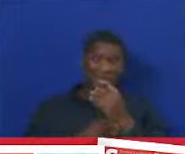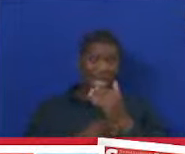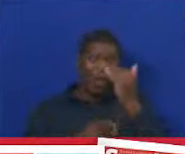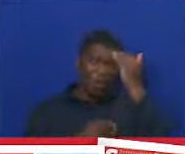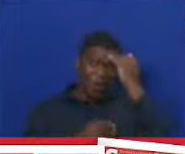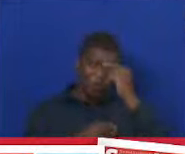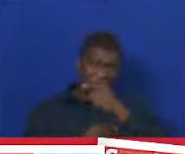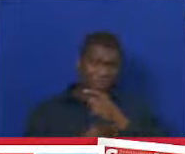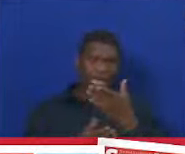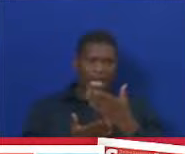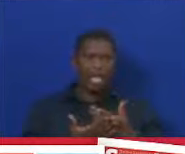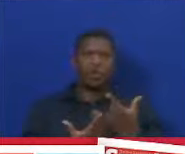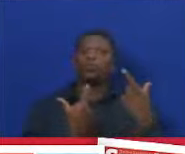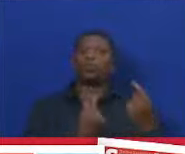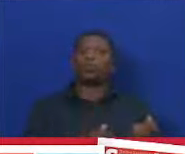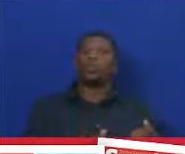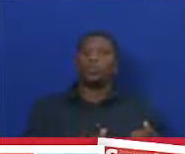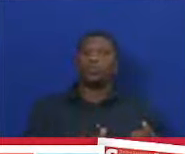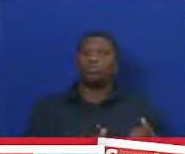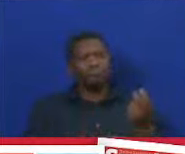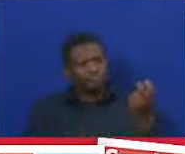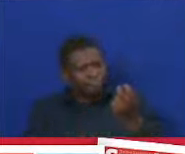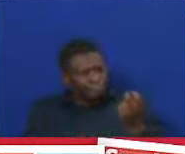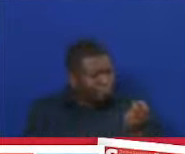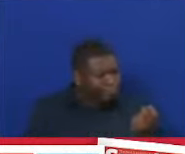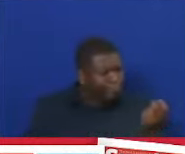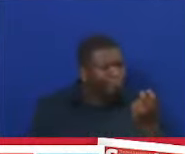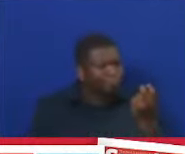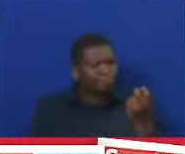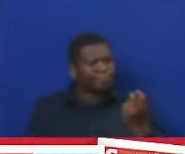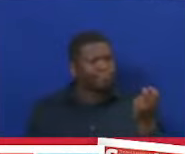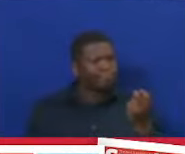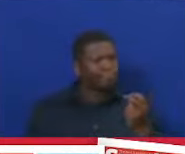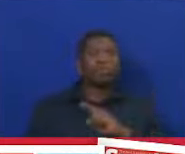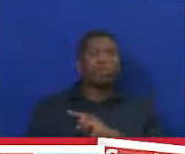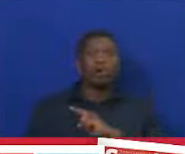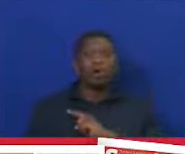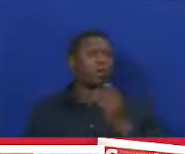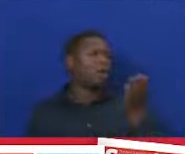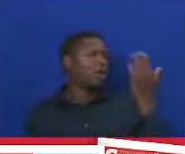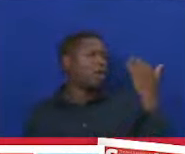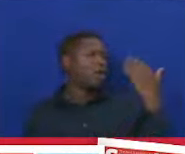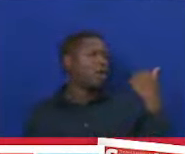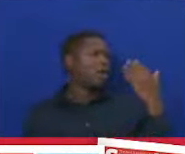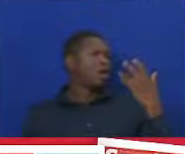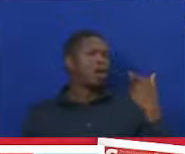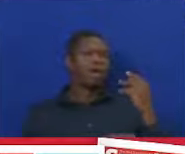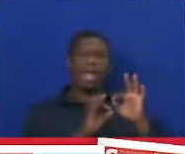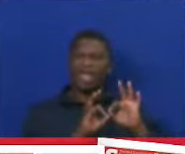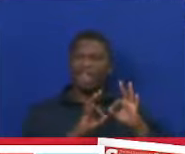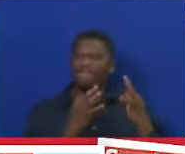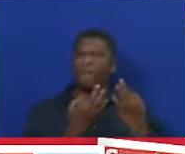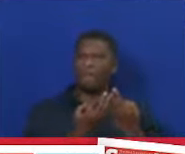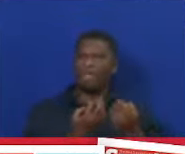because he once assisted a Pakistani family to reunite them with